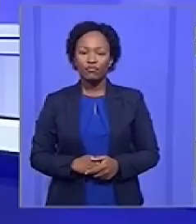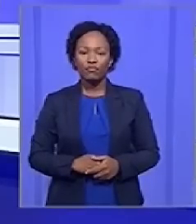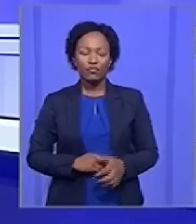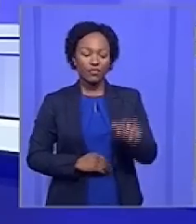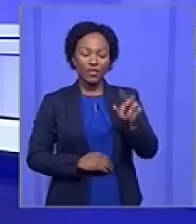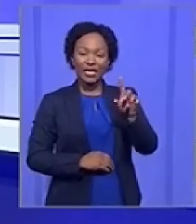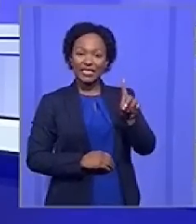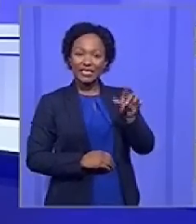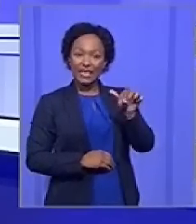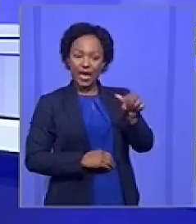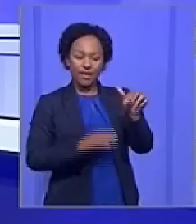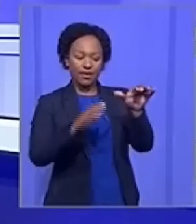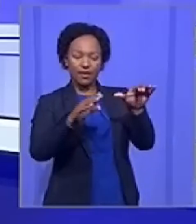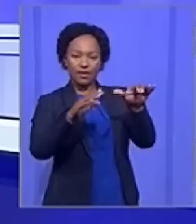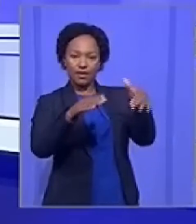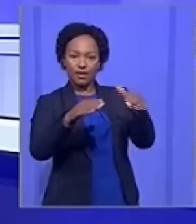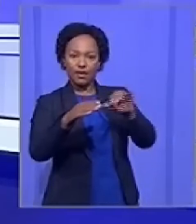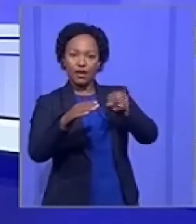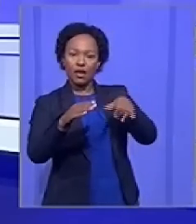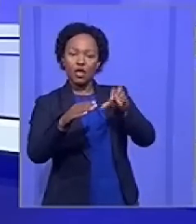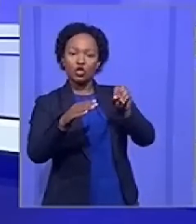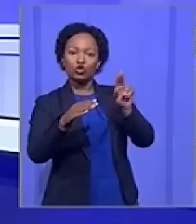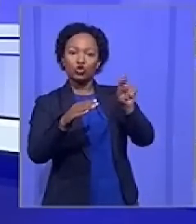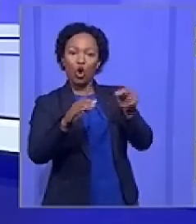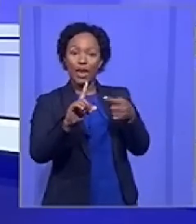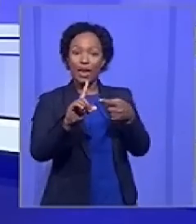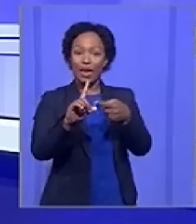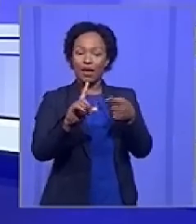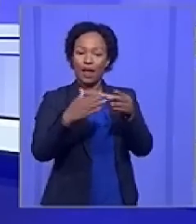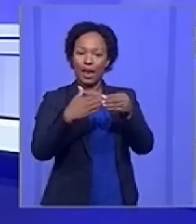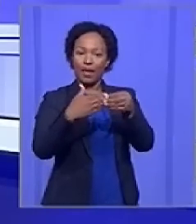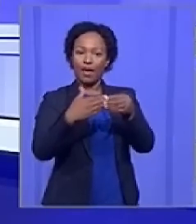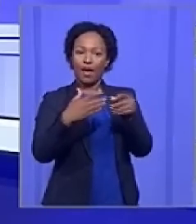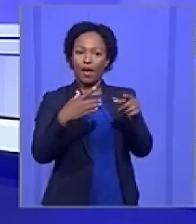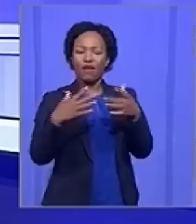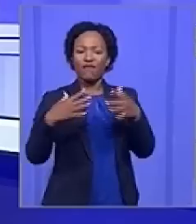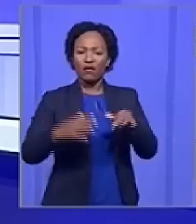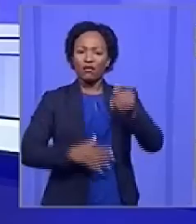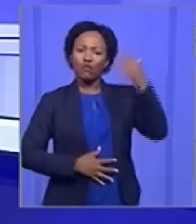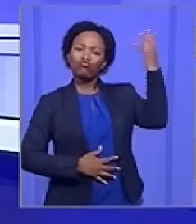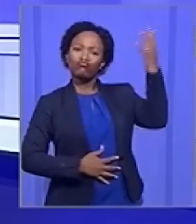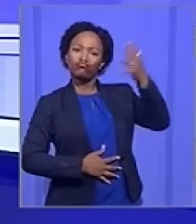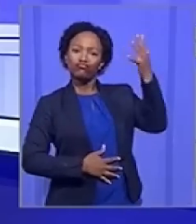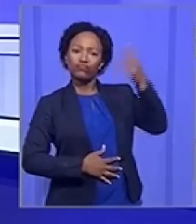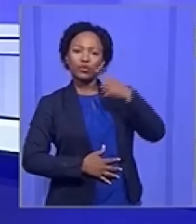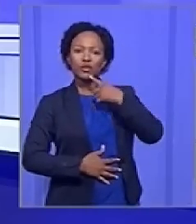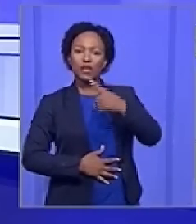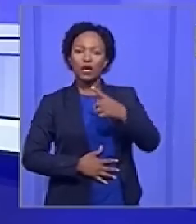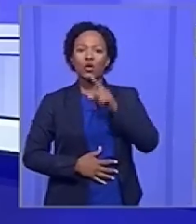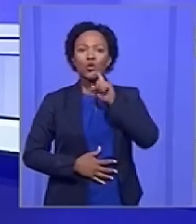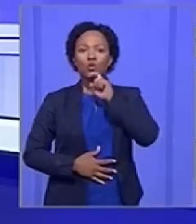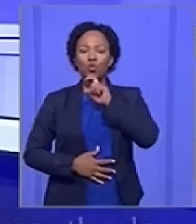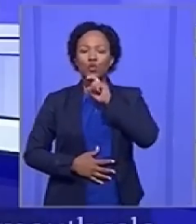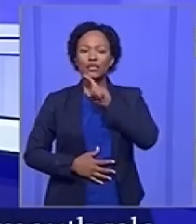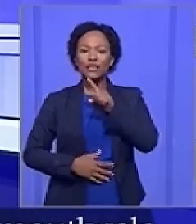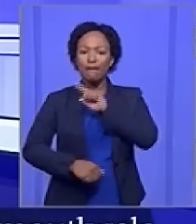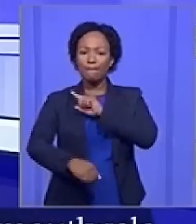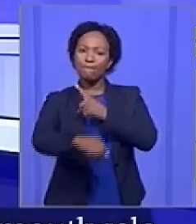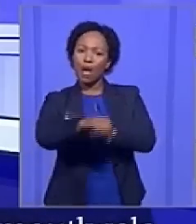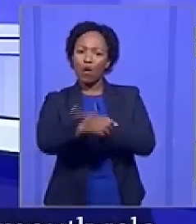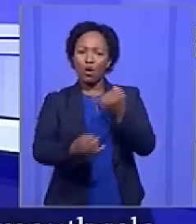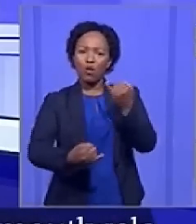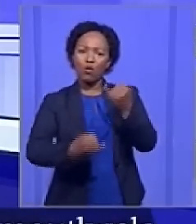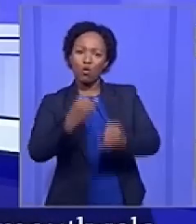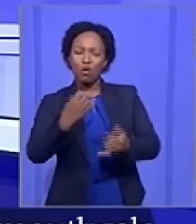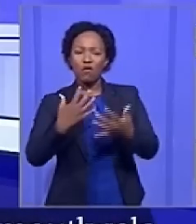Moetapele wa DA John Steenhuisen o entse tlhokomediso ya hore tshebediso empe ya matla a lekala la